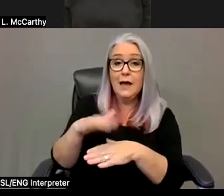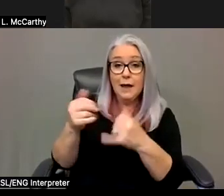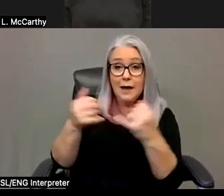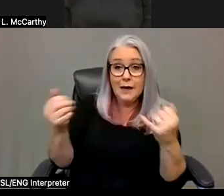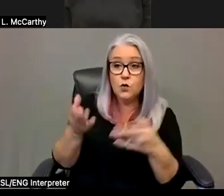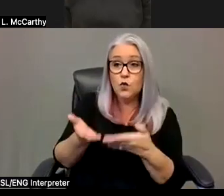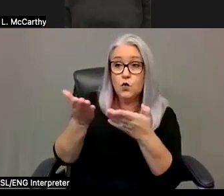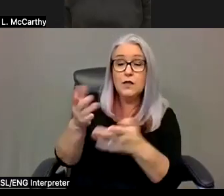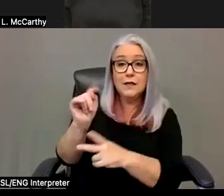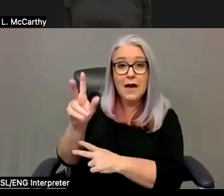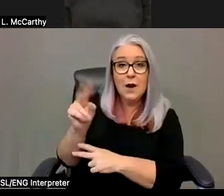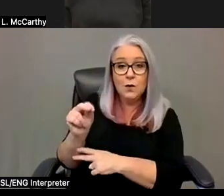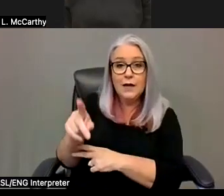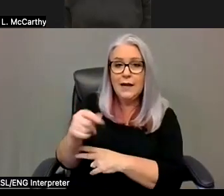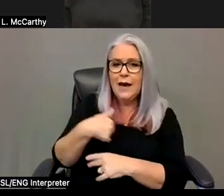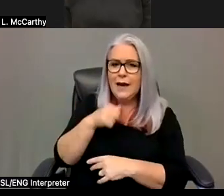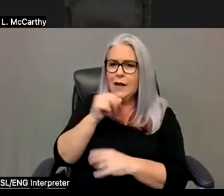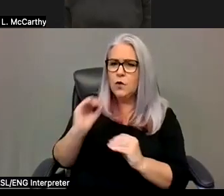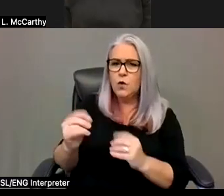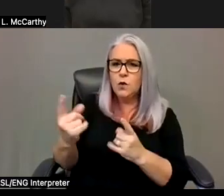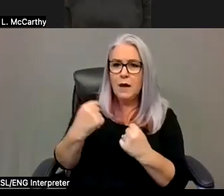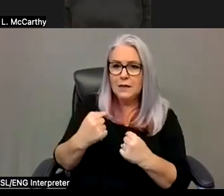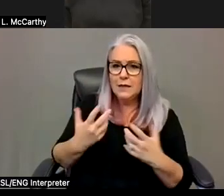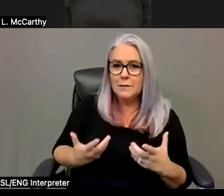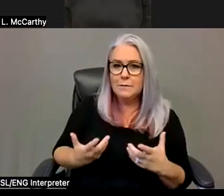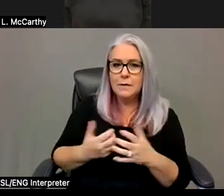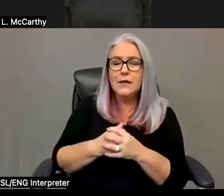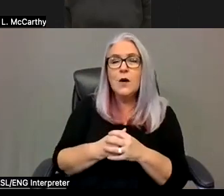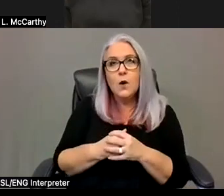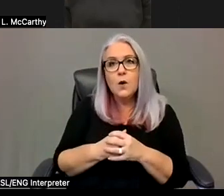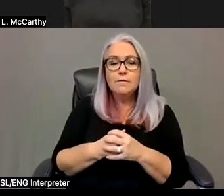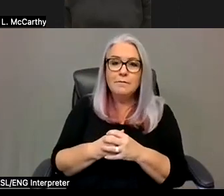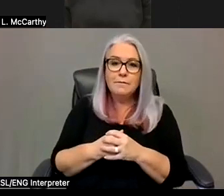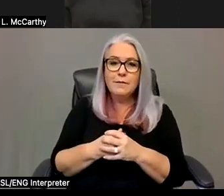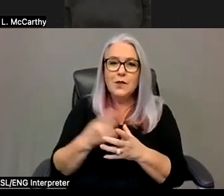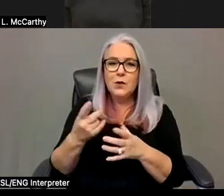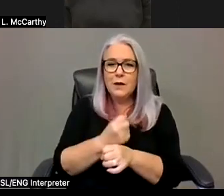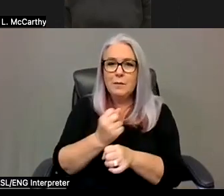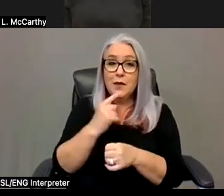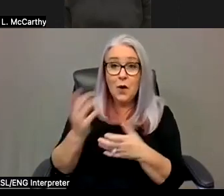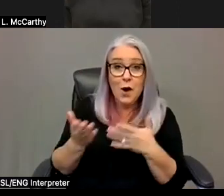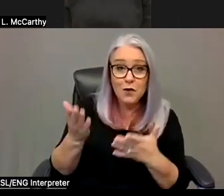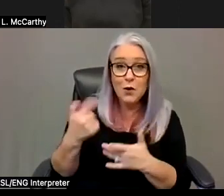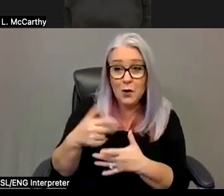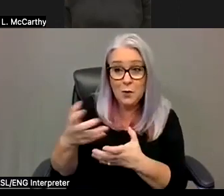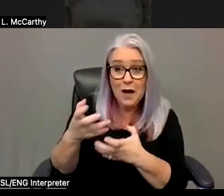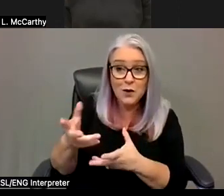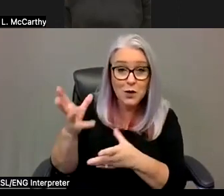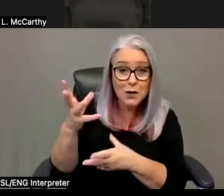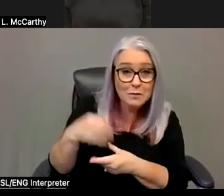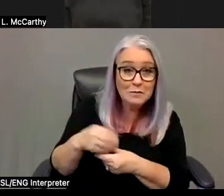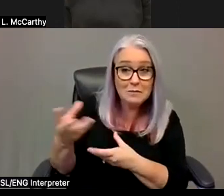town. And I got no response. So you can kind of make the offer, hey, folks, we want your input, want you to help